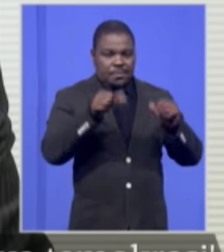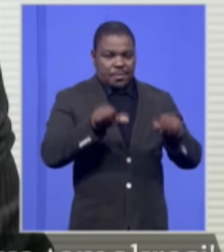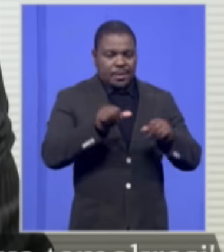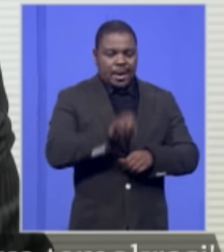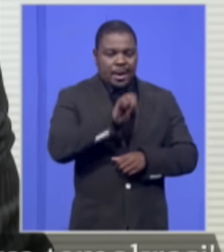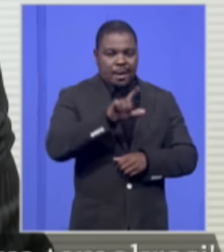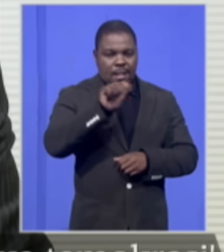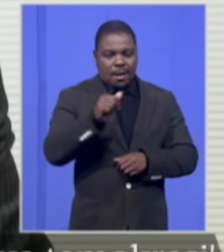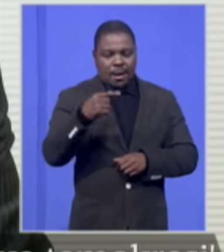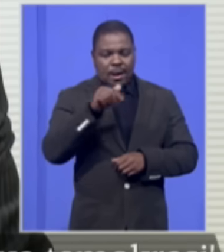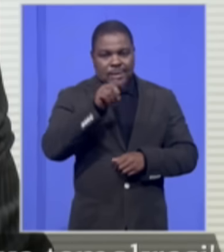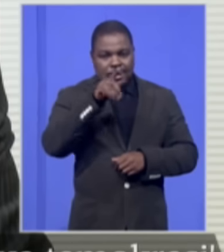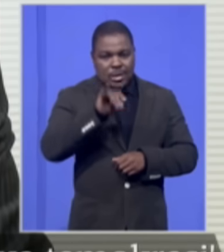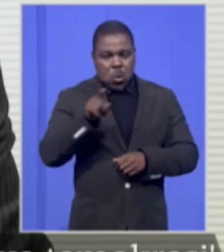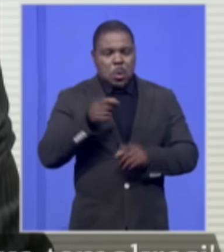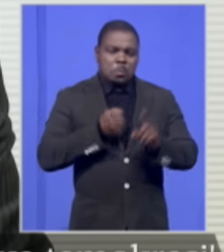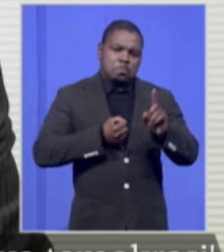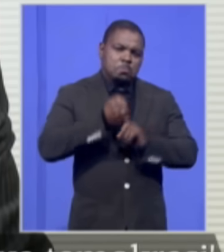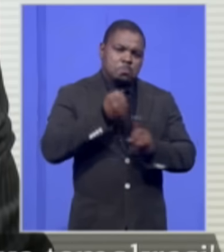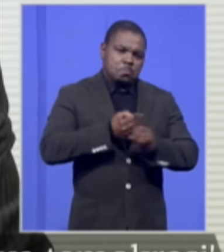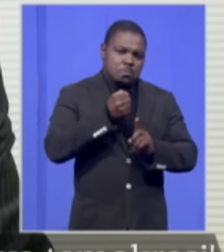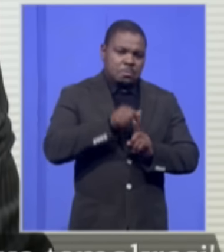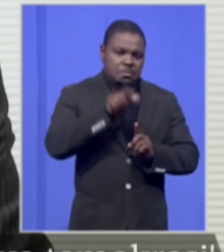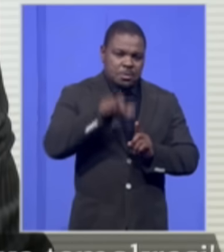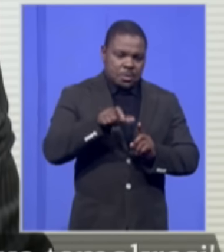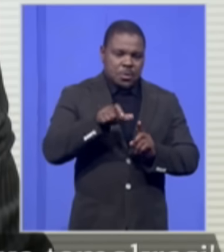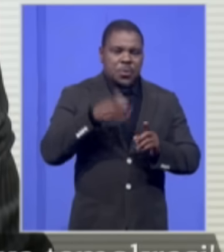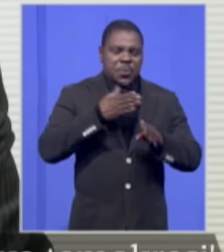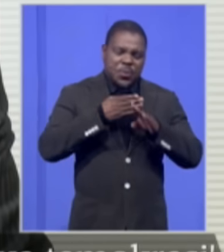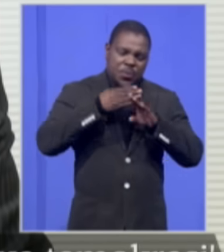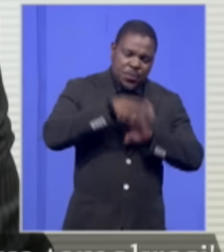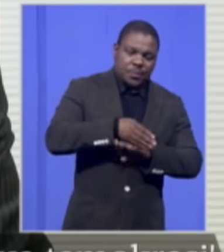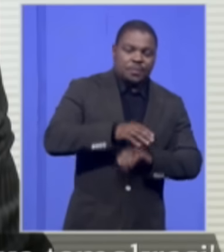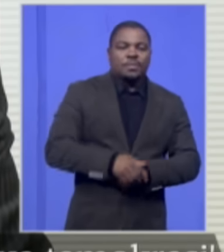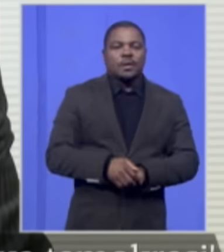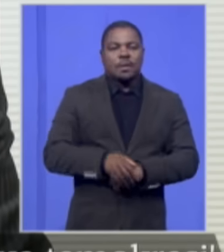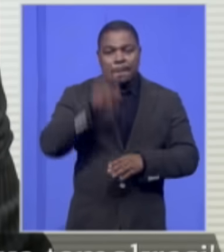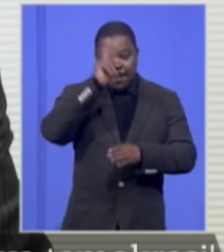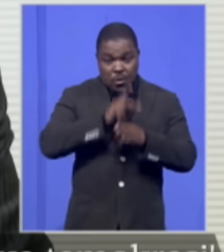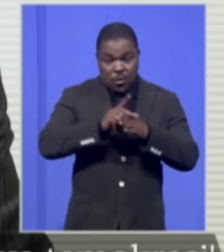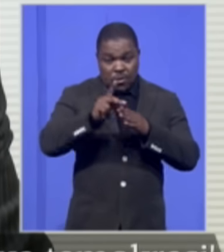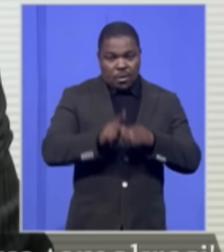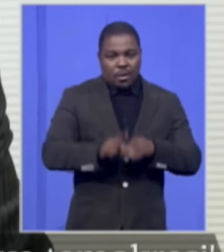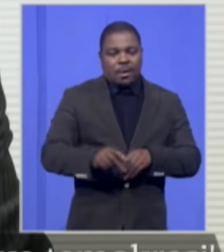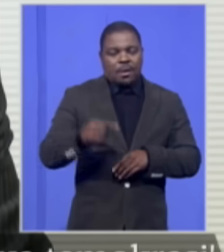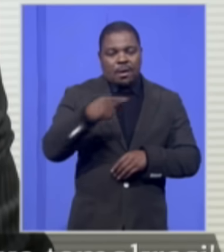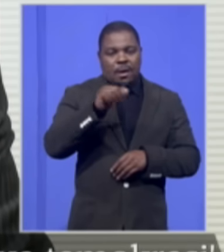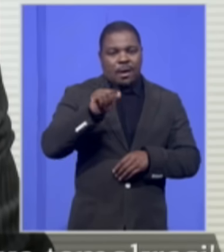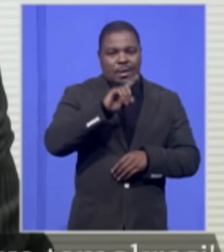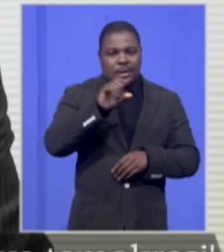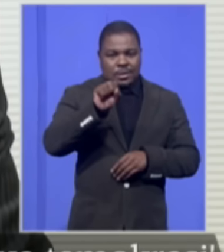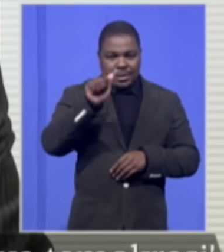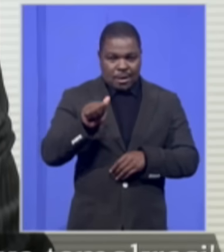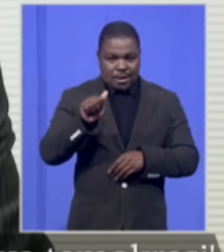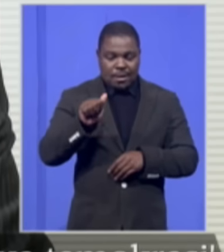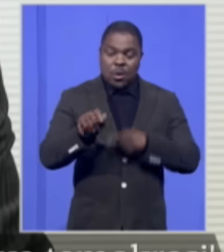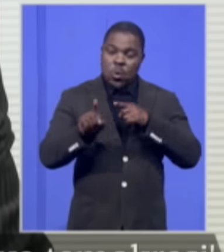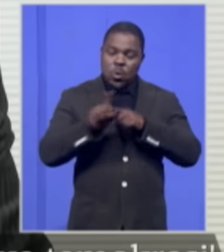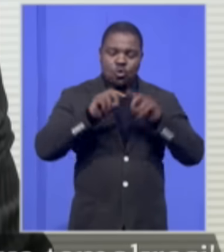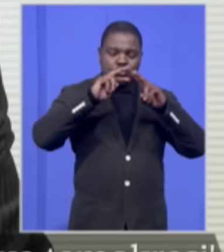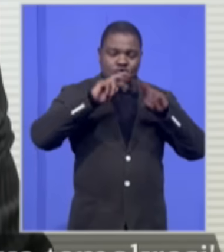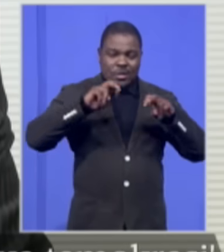Gandhi, peace activist and stalwart, Professor Nomboniso Gasa,